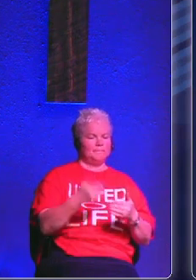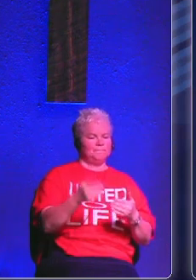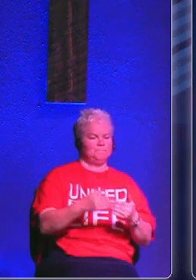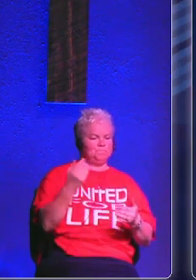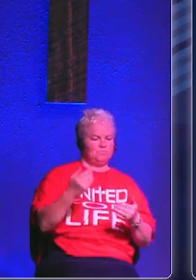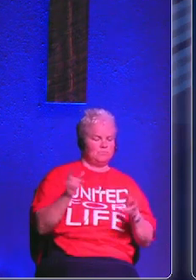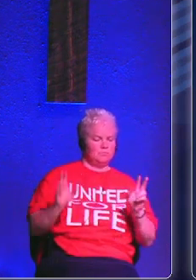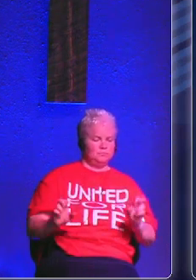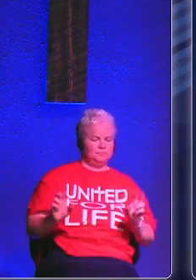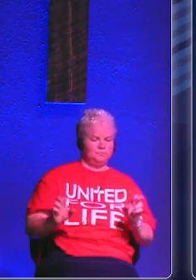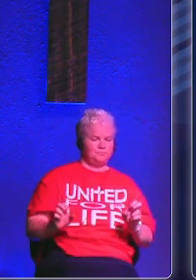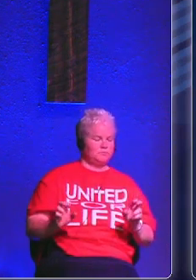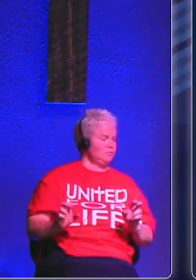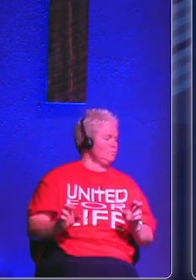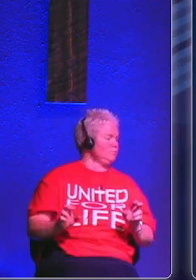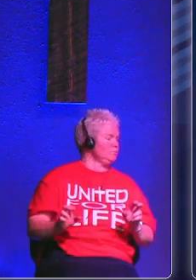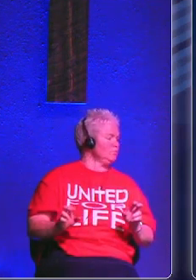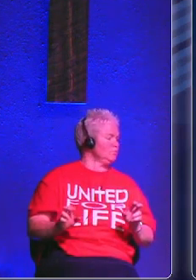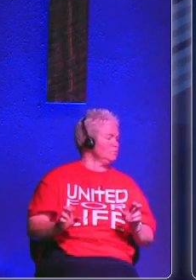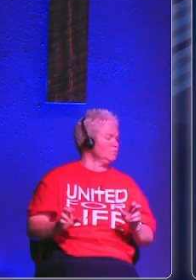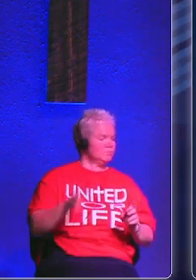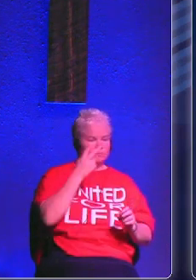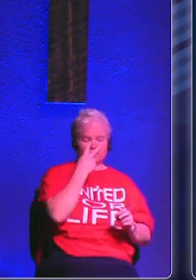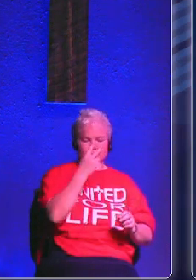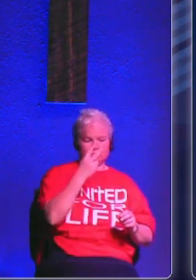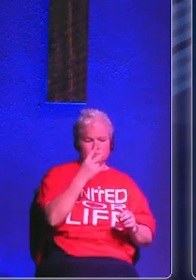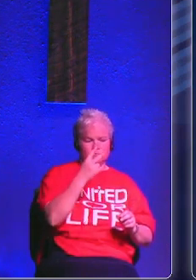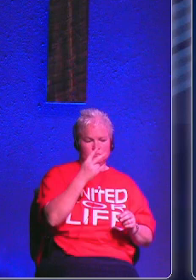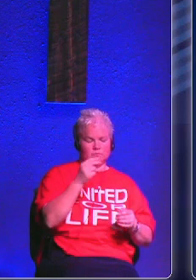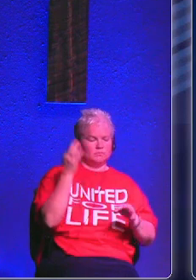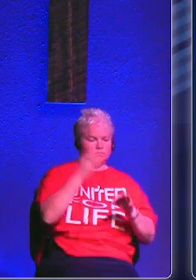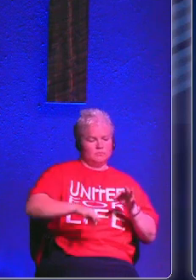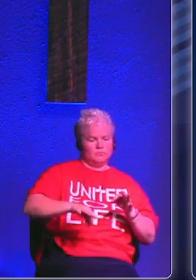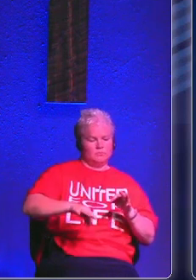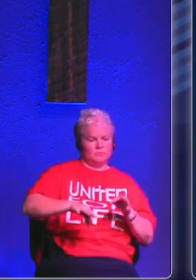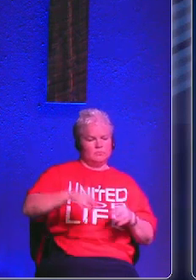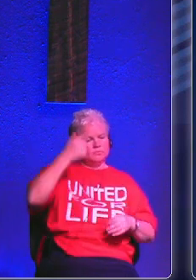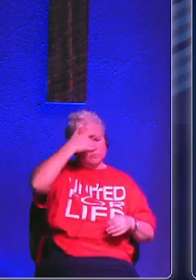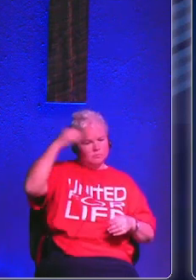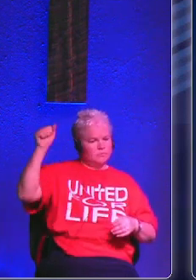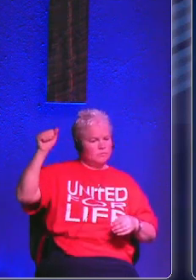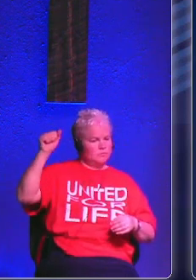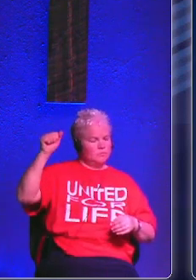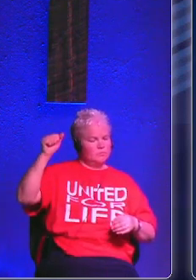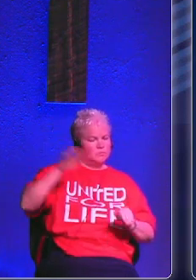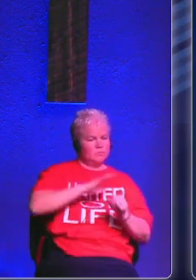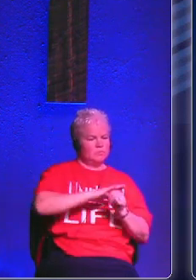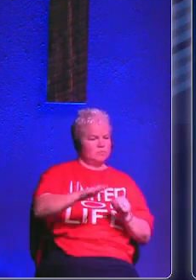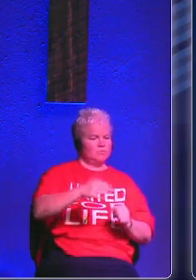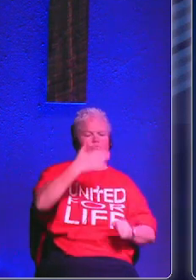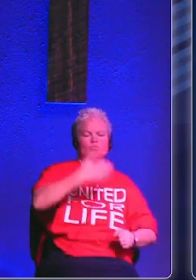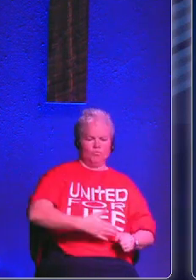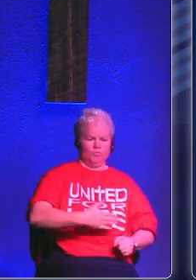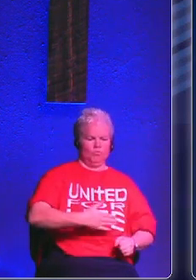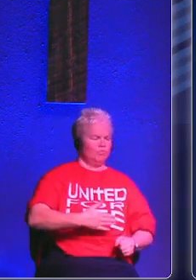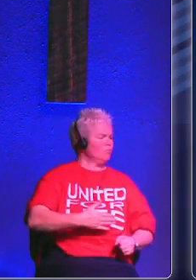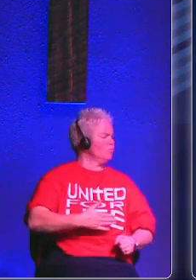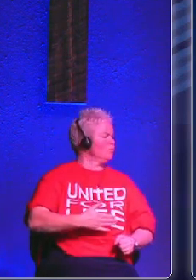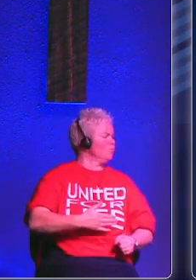things easy for you. I say all of this simply because I want to be completely upfront with